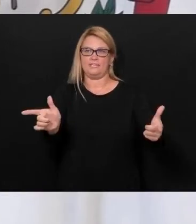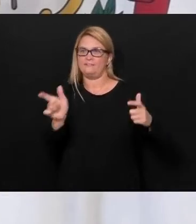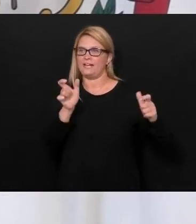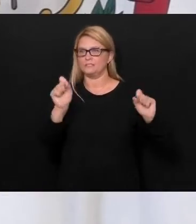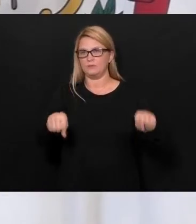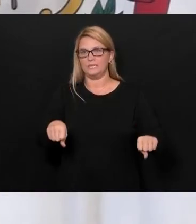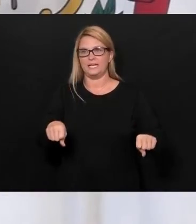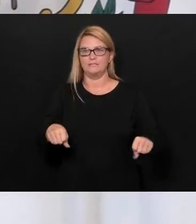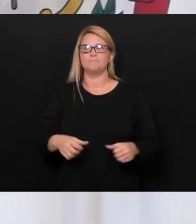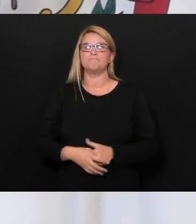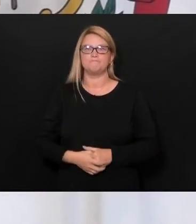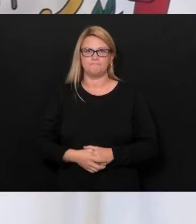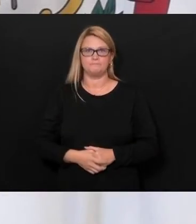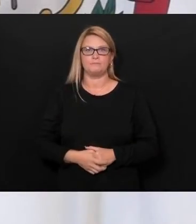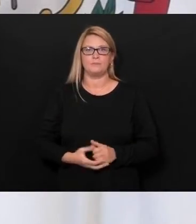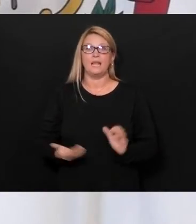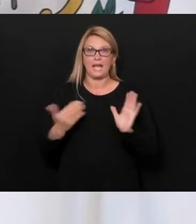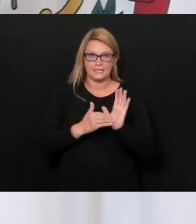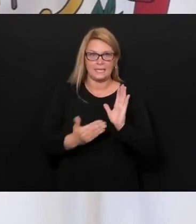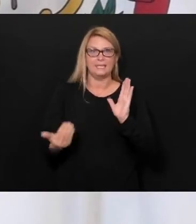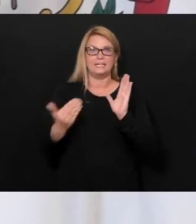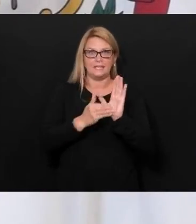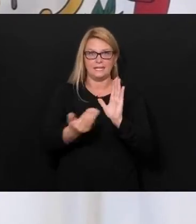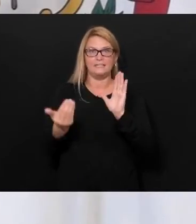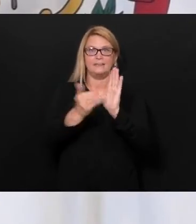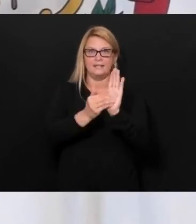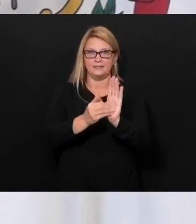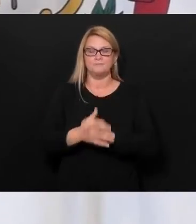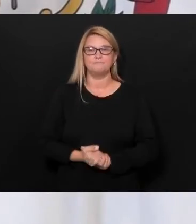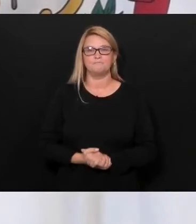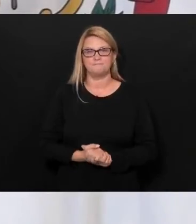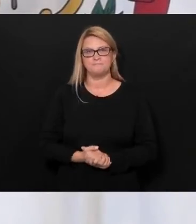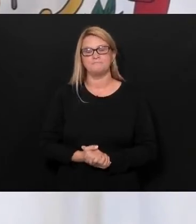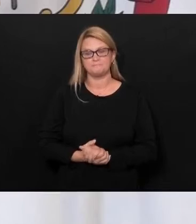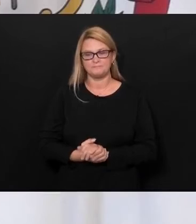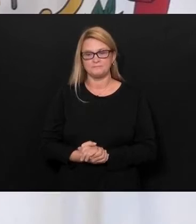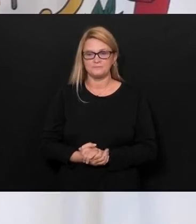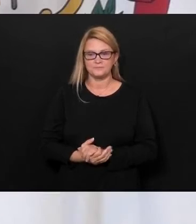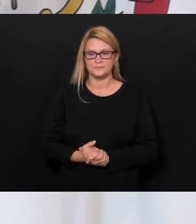keep doing it and keep doing it. Now,